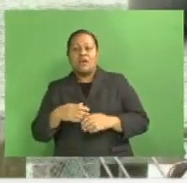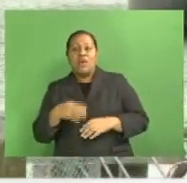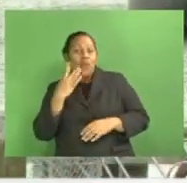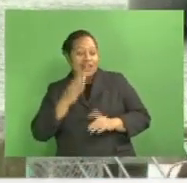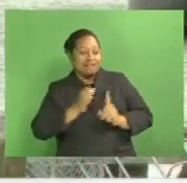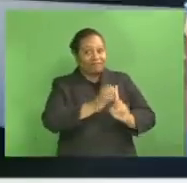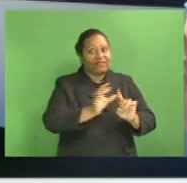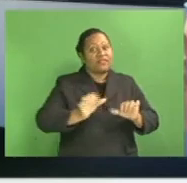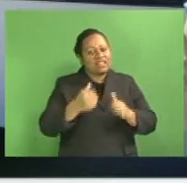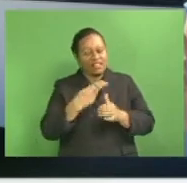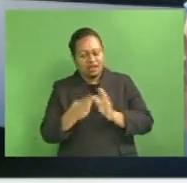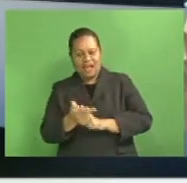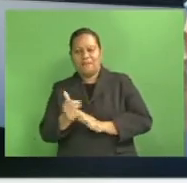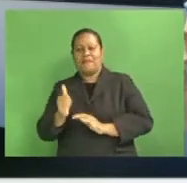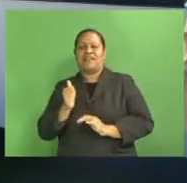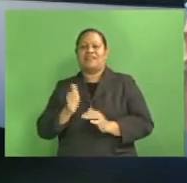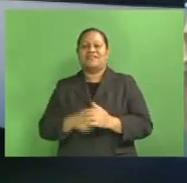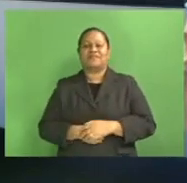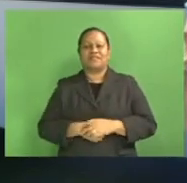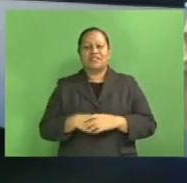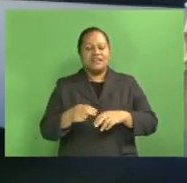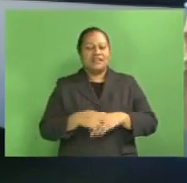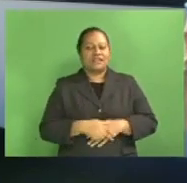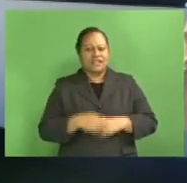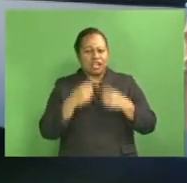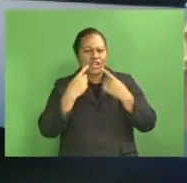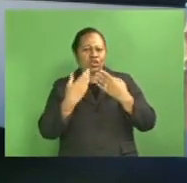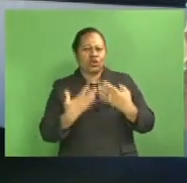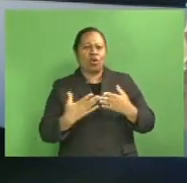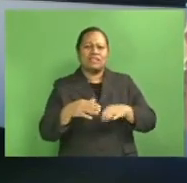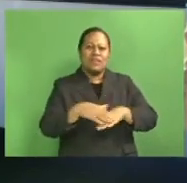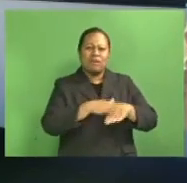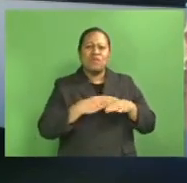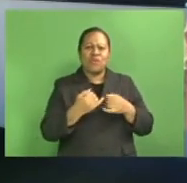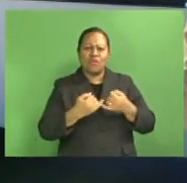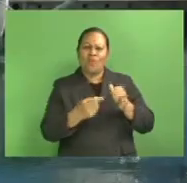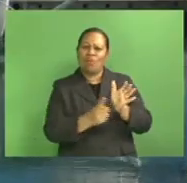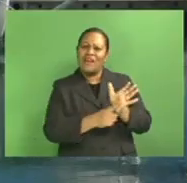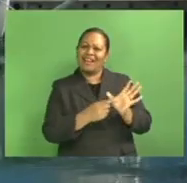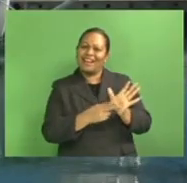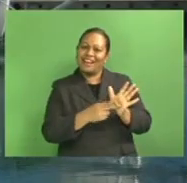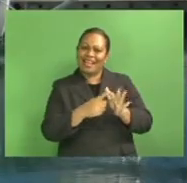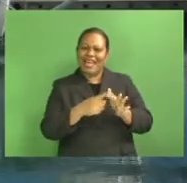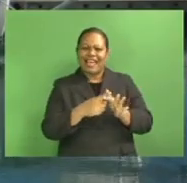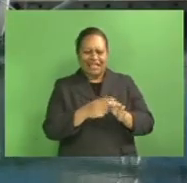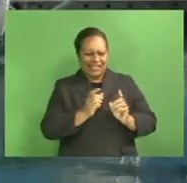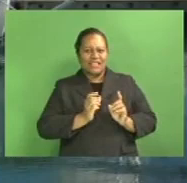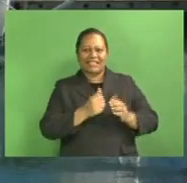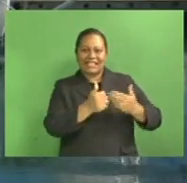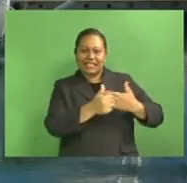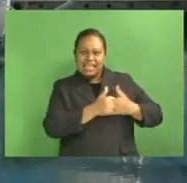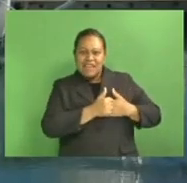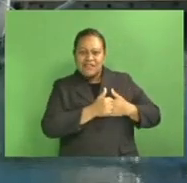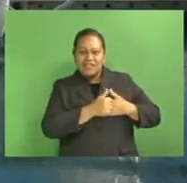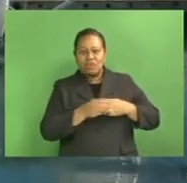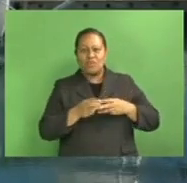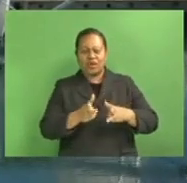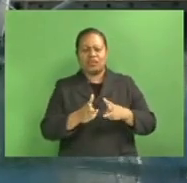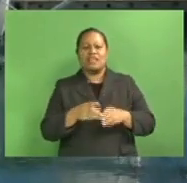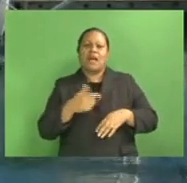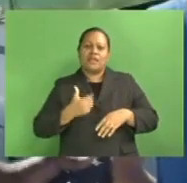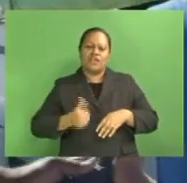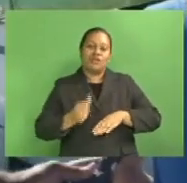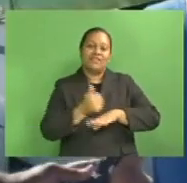quarantine period is over. First visitors to Fiji through Blue Lane Initiative acknowledged the safety measures undertaken by the Fijian